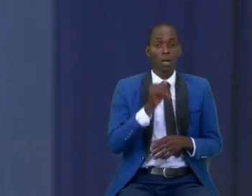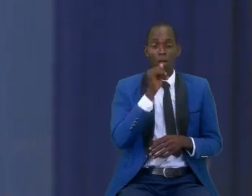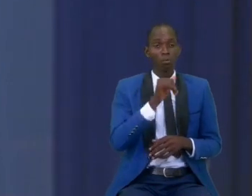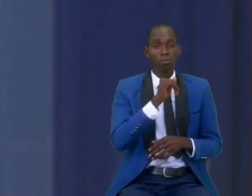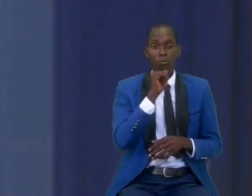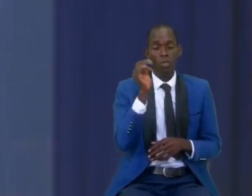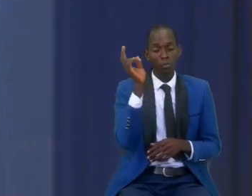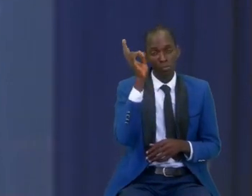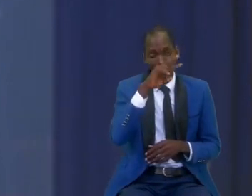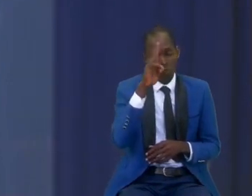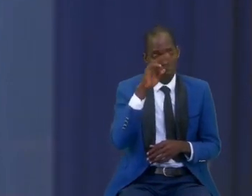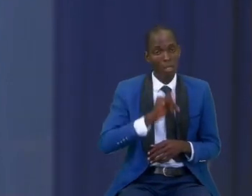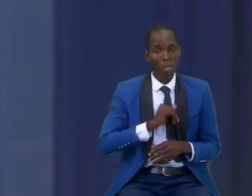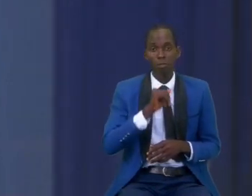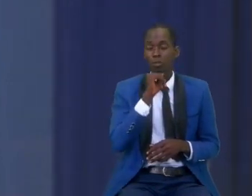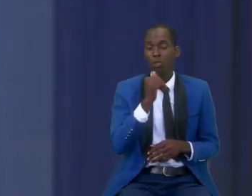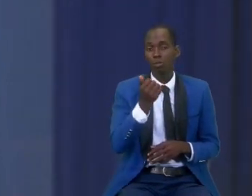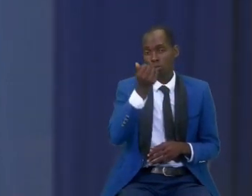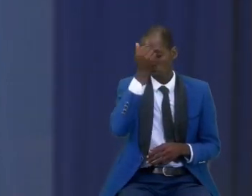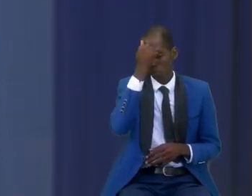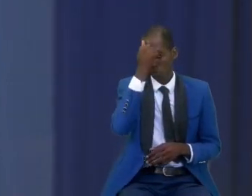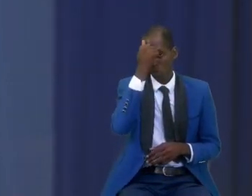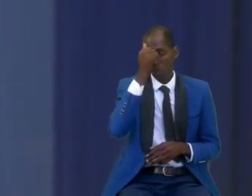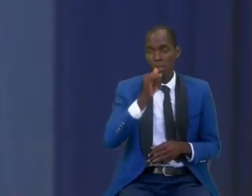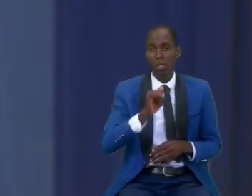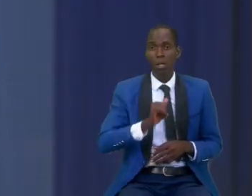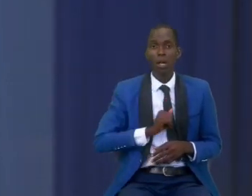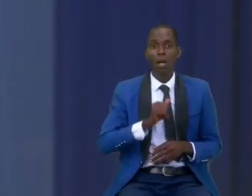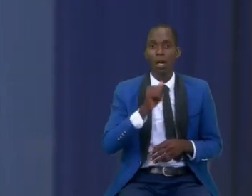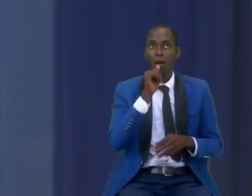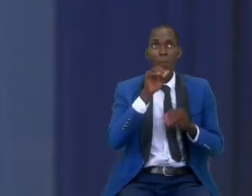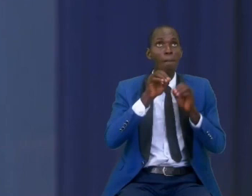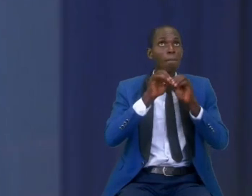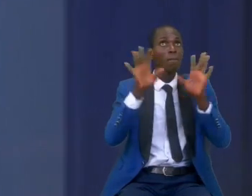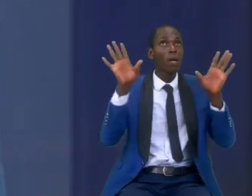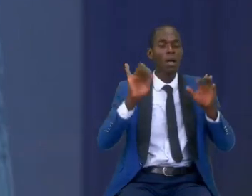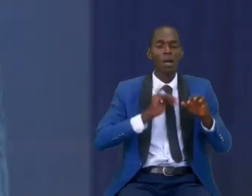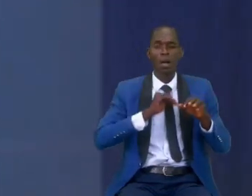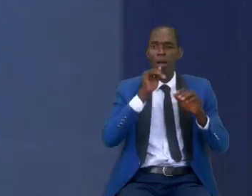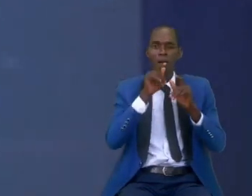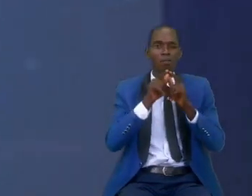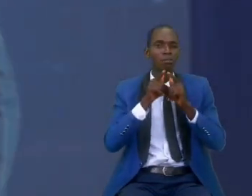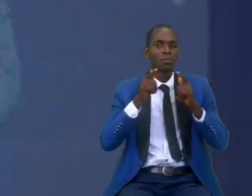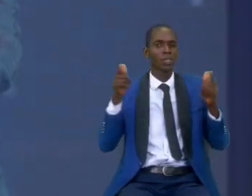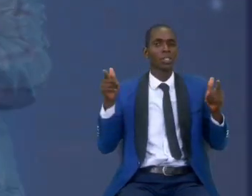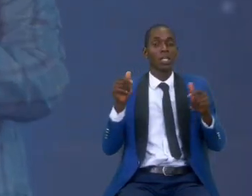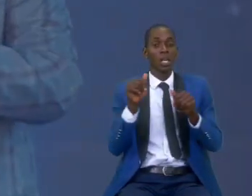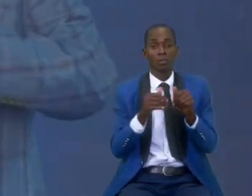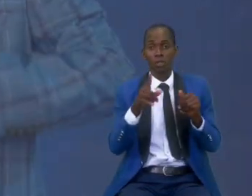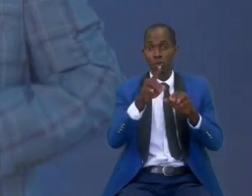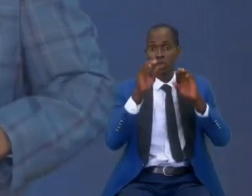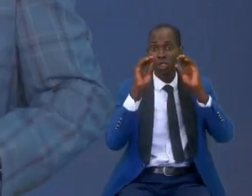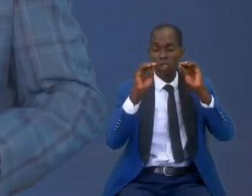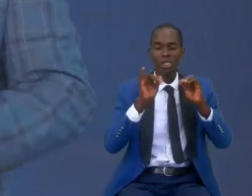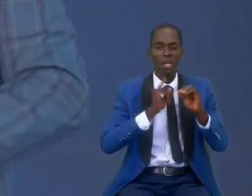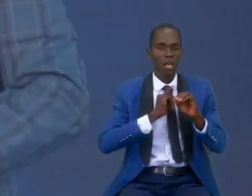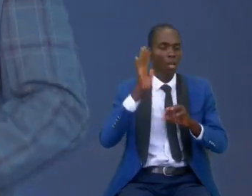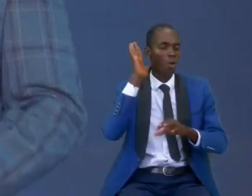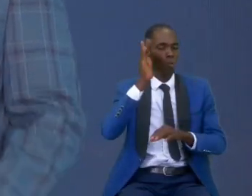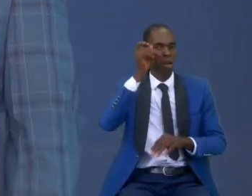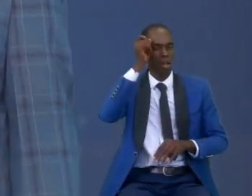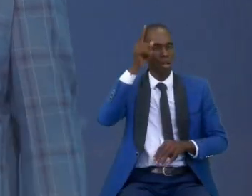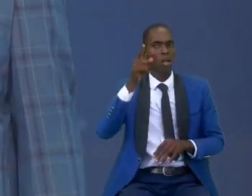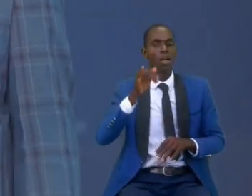bright. I'm great. Everything you teach, I'm going to catch. And I'm going to make distinction out of this place. Why?